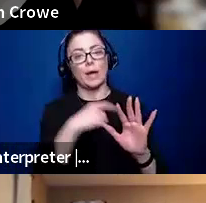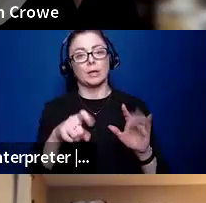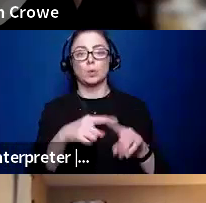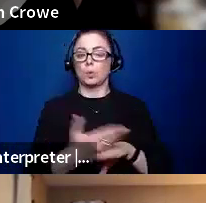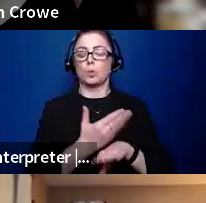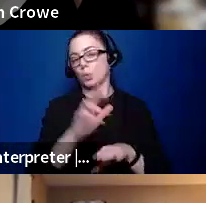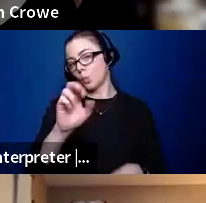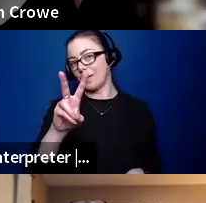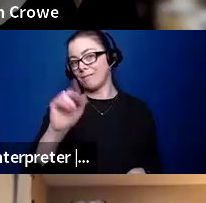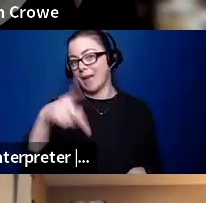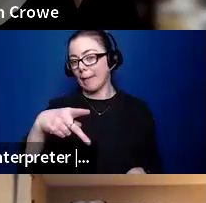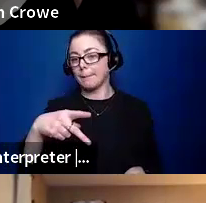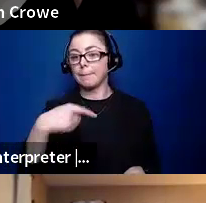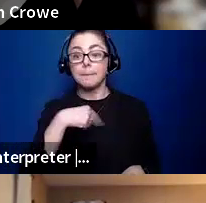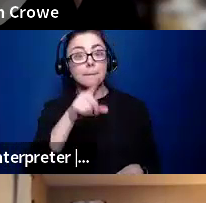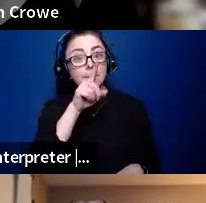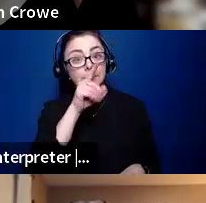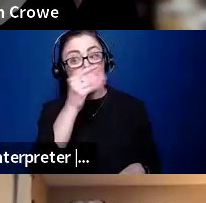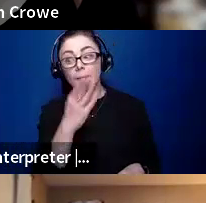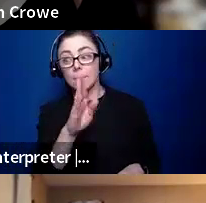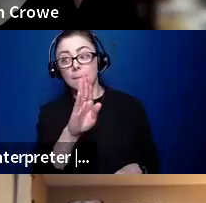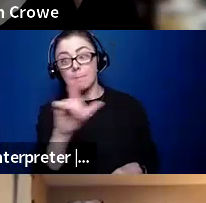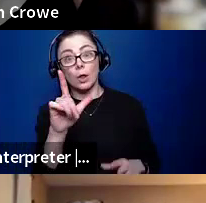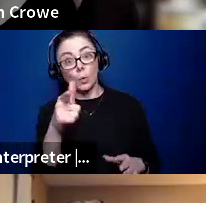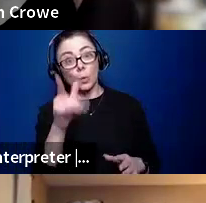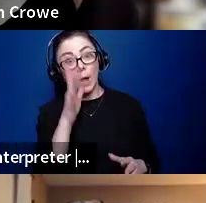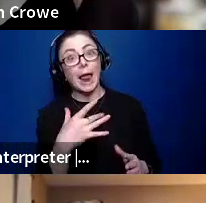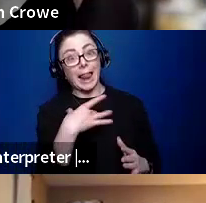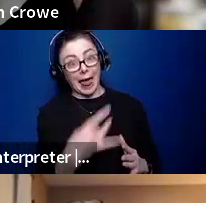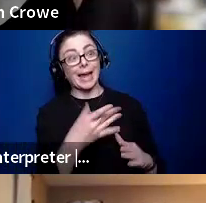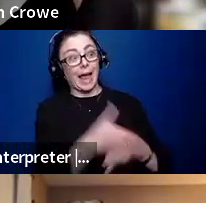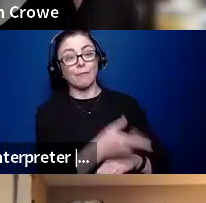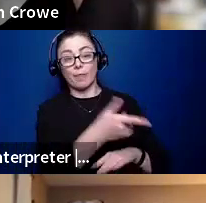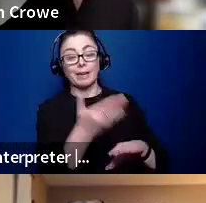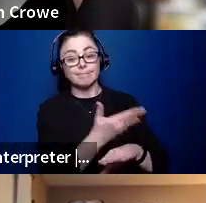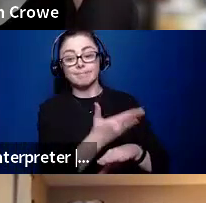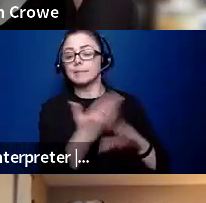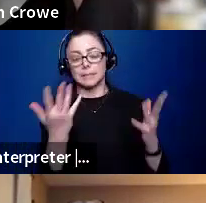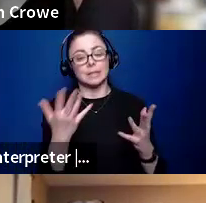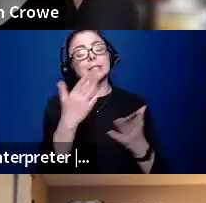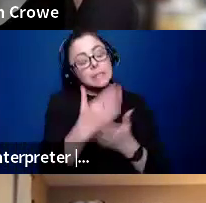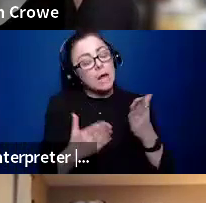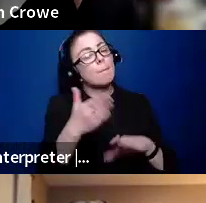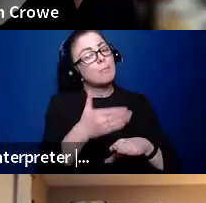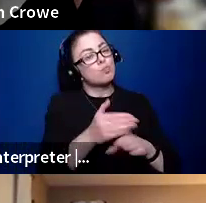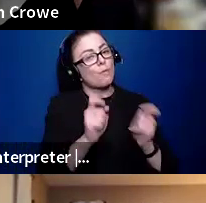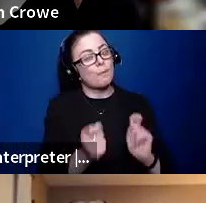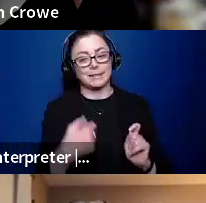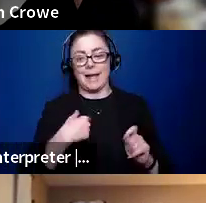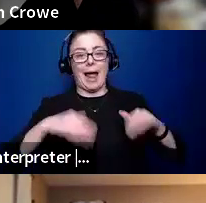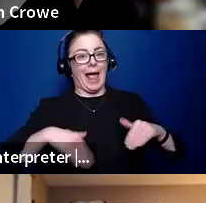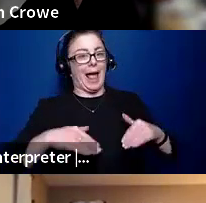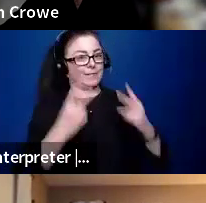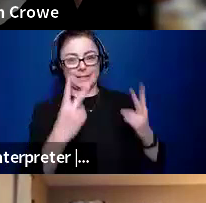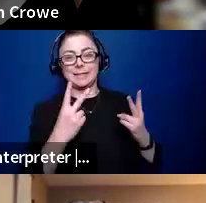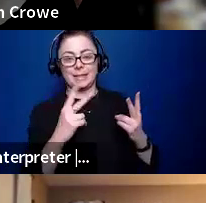I'm not certainly telling you that the bill is something that you're going to like yet, but there is some improvements in the bill. I haven't seen the amendment yet,